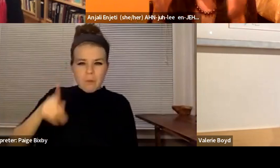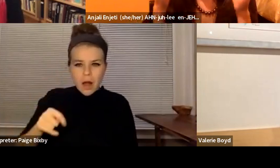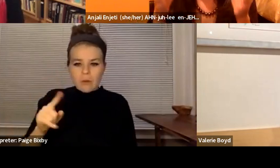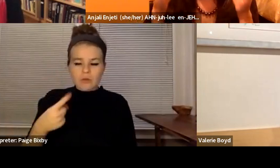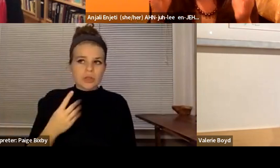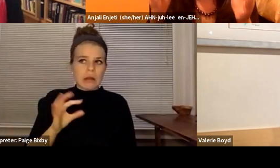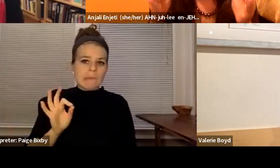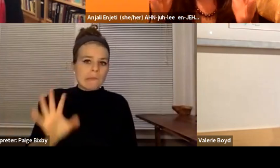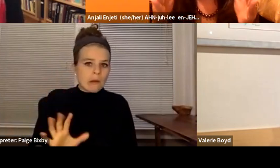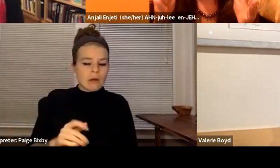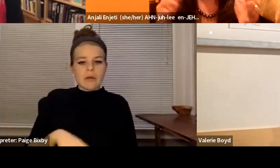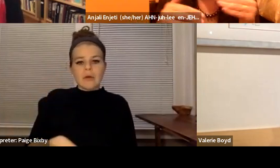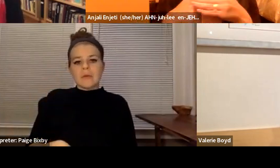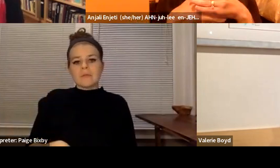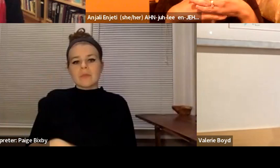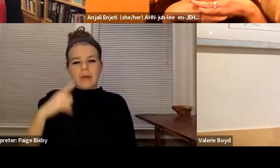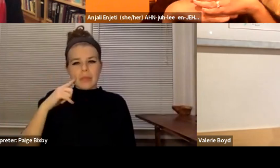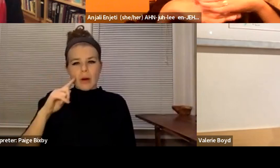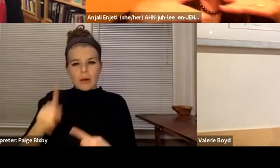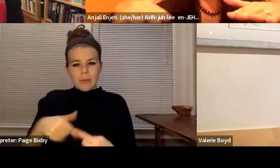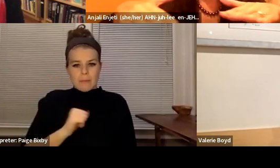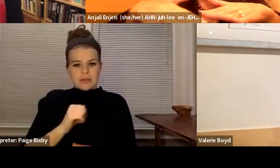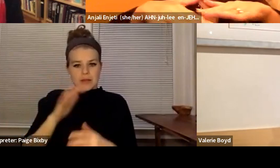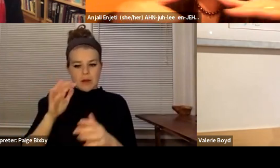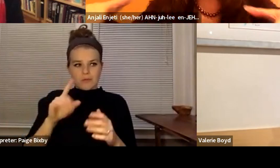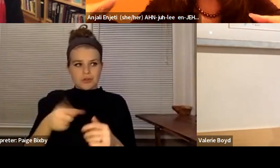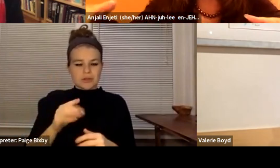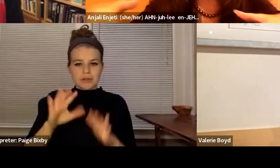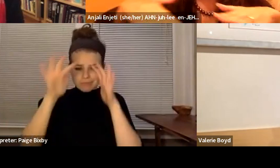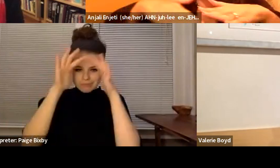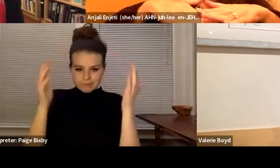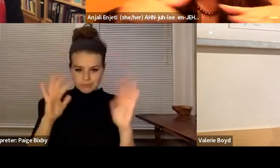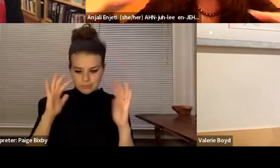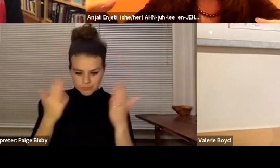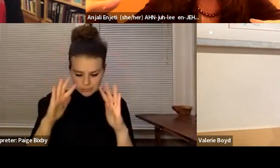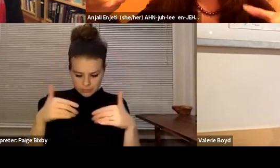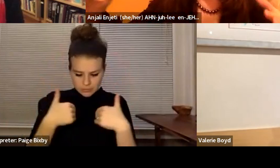thought of me in a bubble instead of looking more at a community and